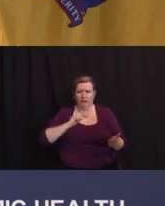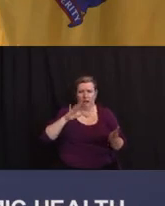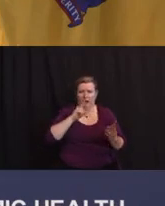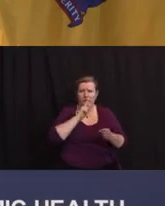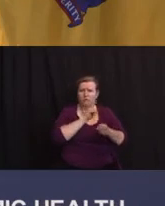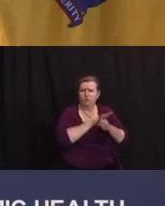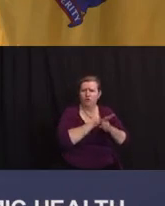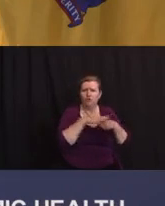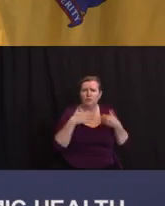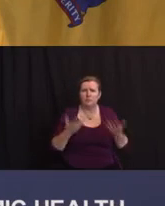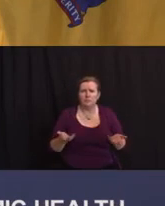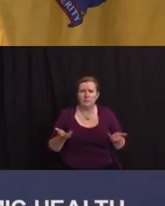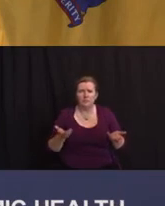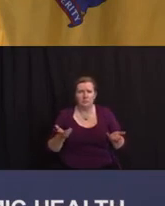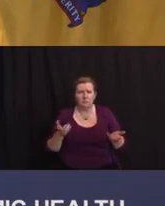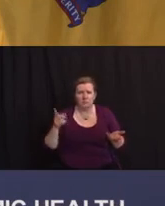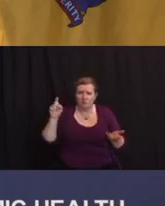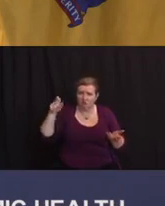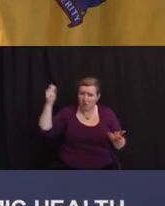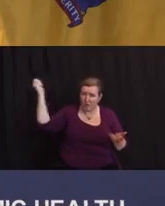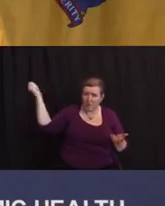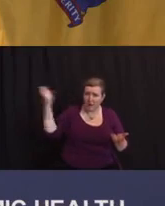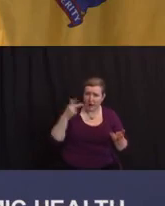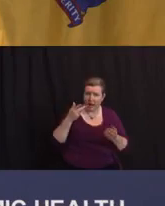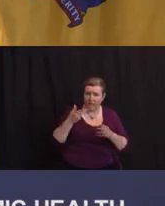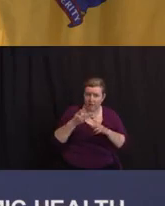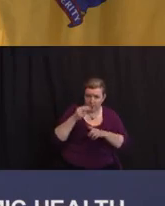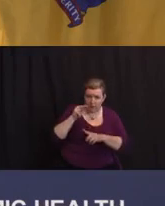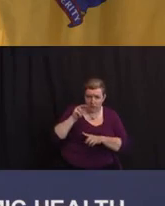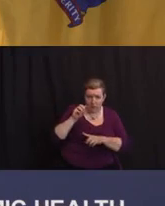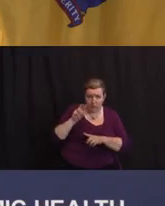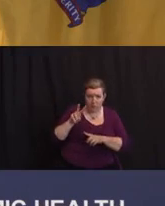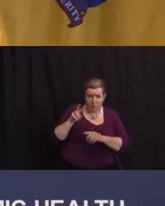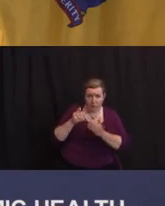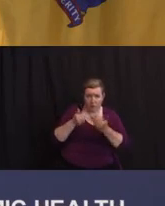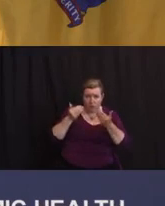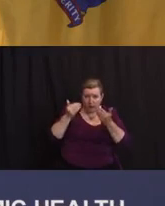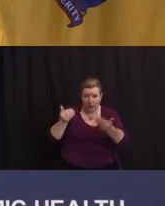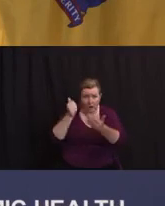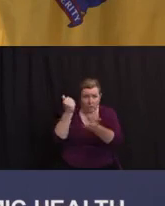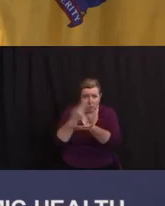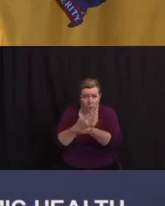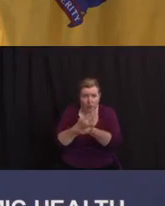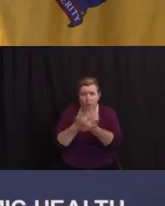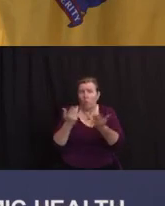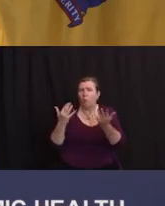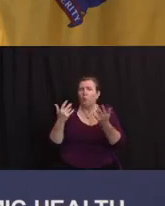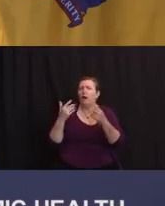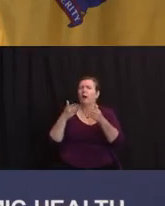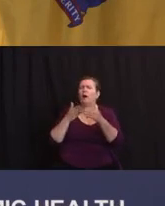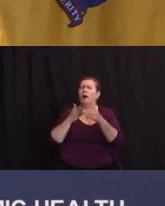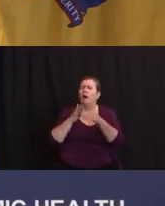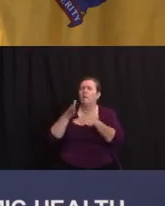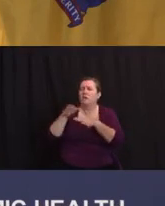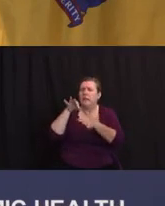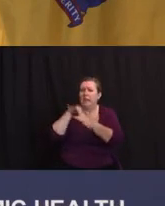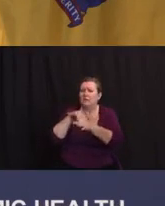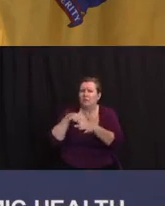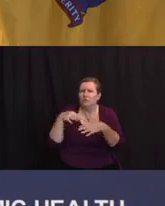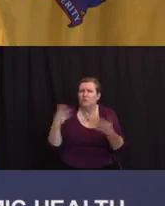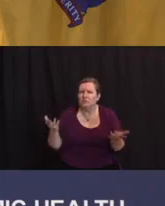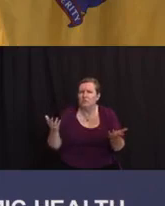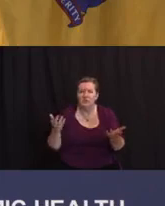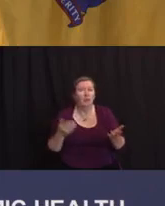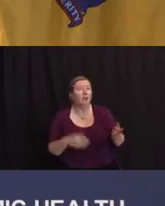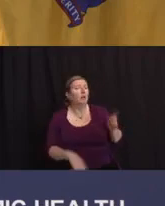on these nominations, or is it okay for them to wait until after the election? On the latter, I think we've made